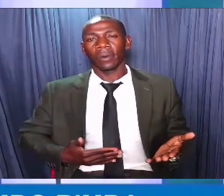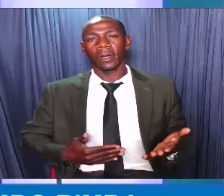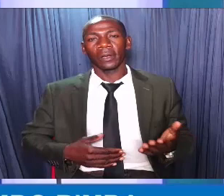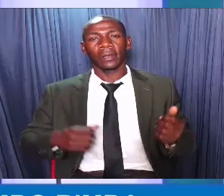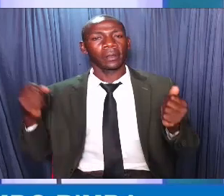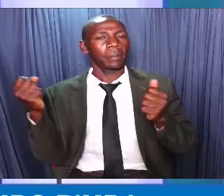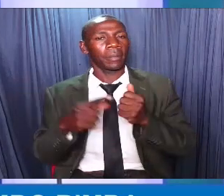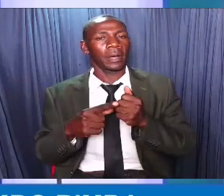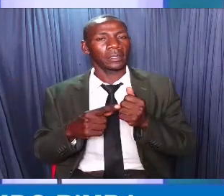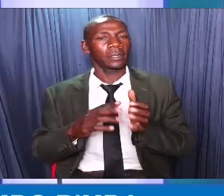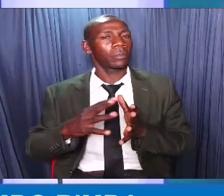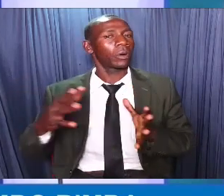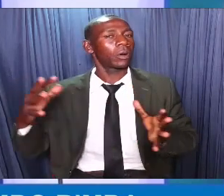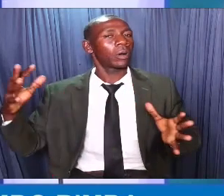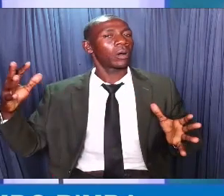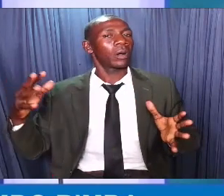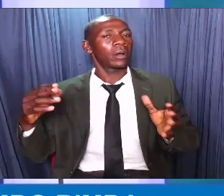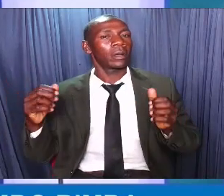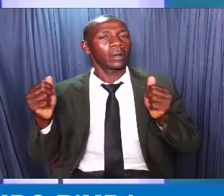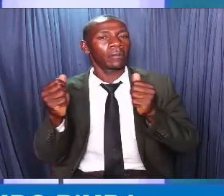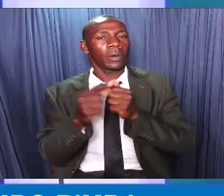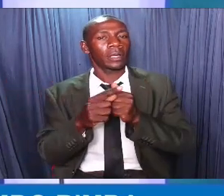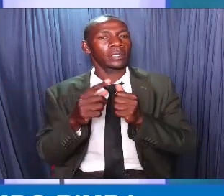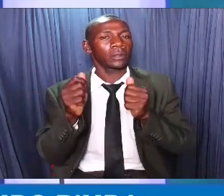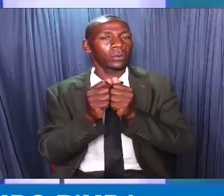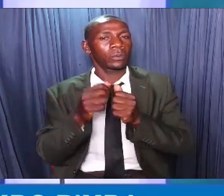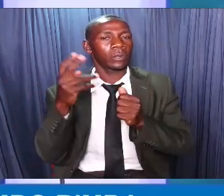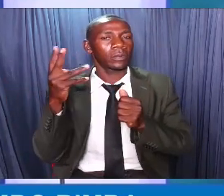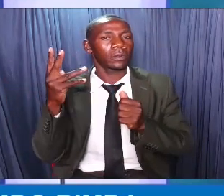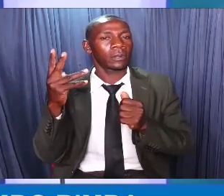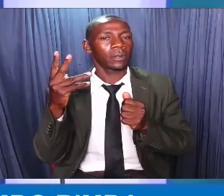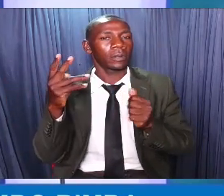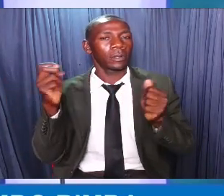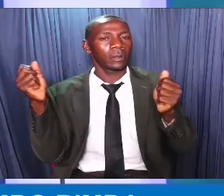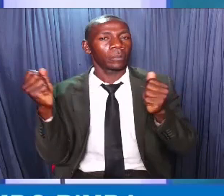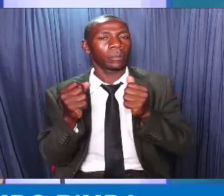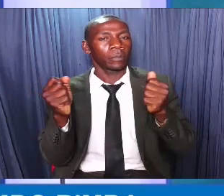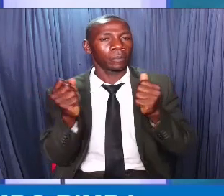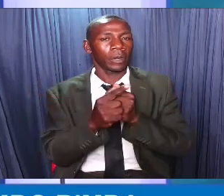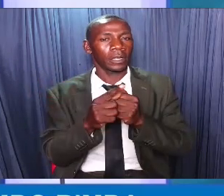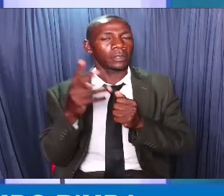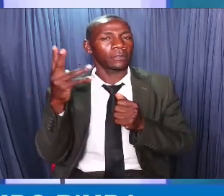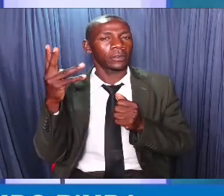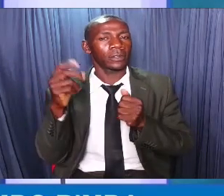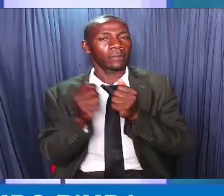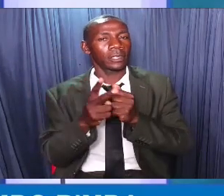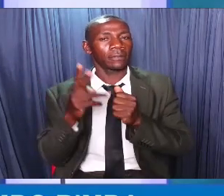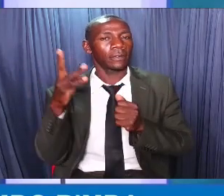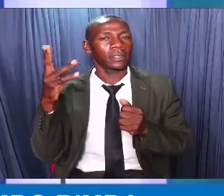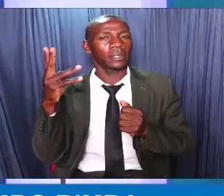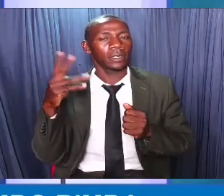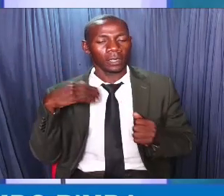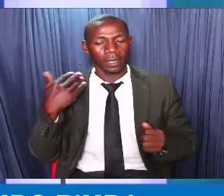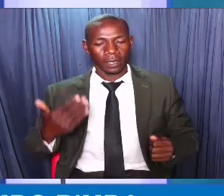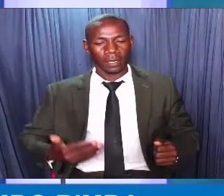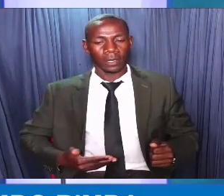tano. Expectant, 5 months later. 9 months. Jumulisha na tano ni miezi 14. Then plus 5, 14 months. Mwana yuko